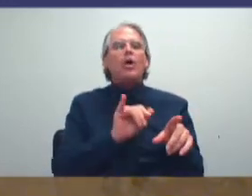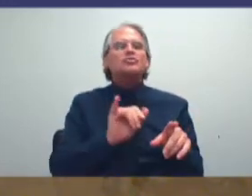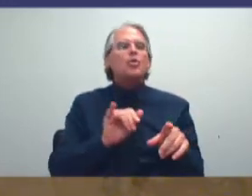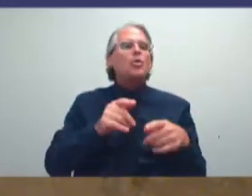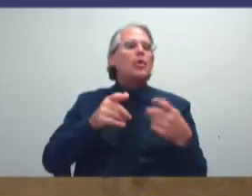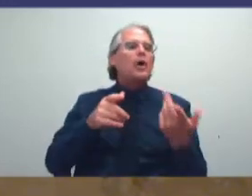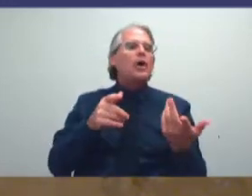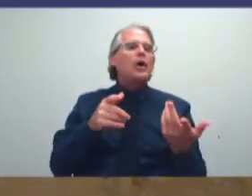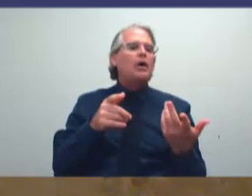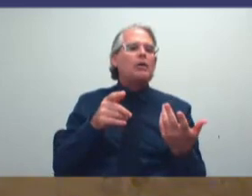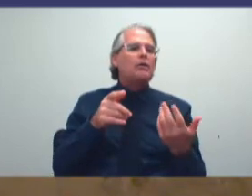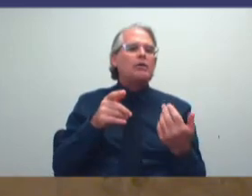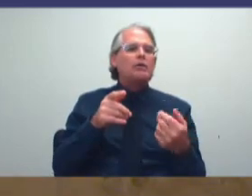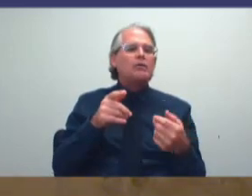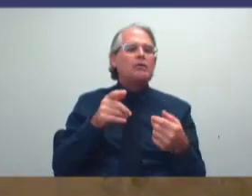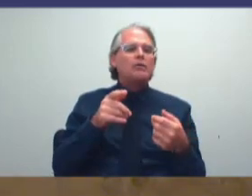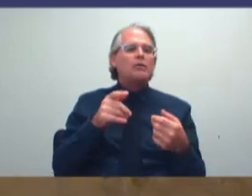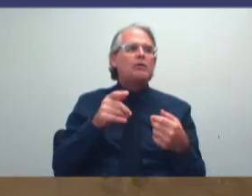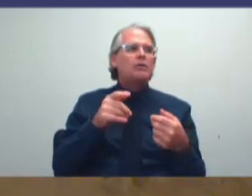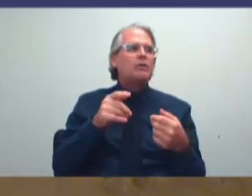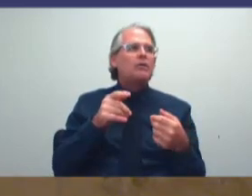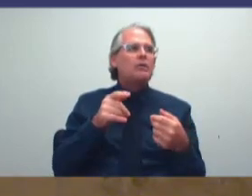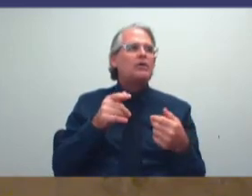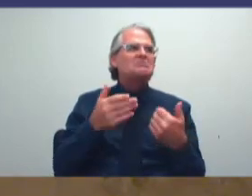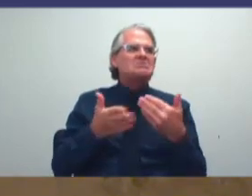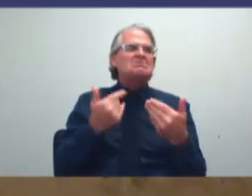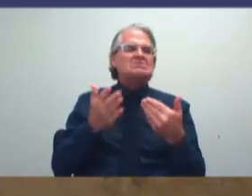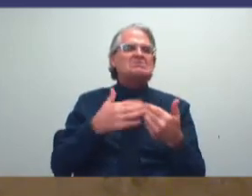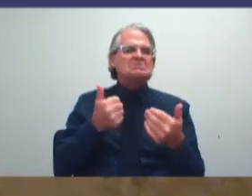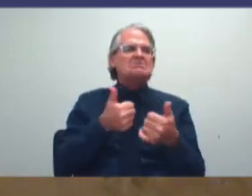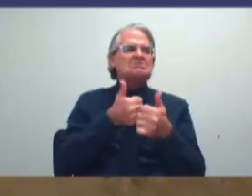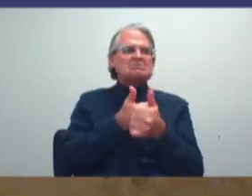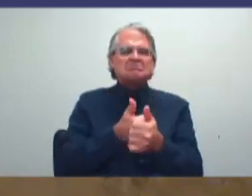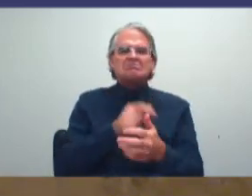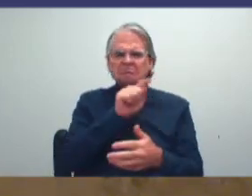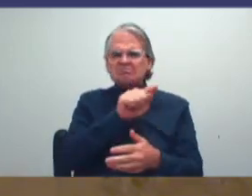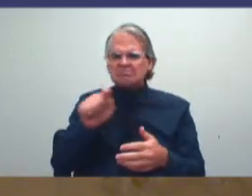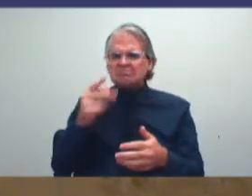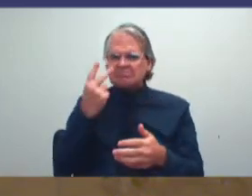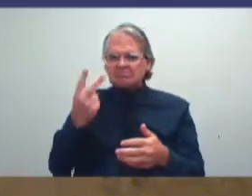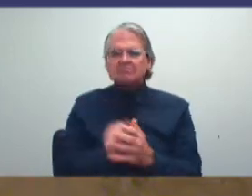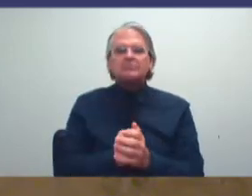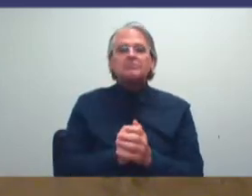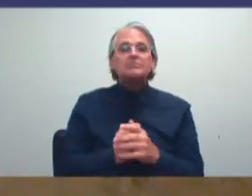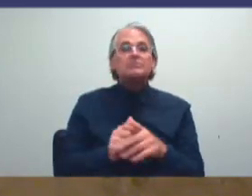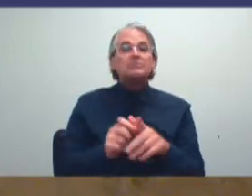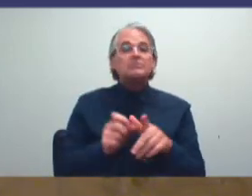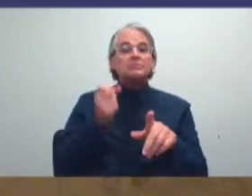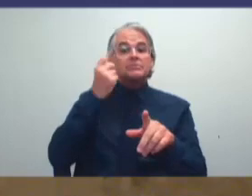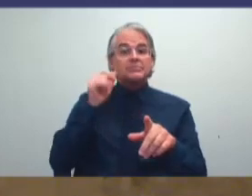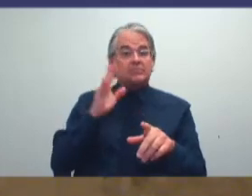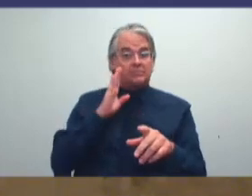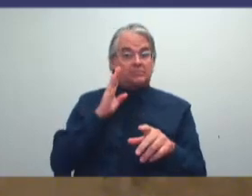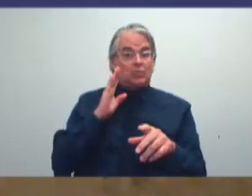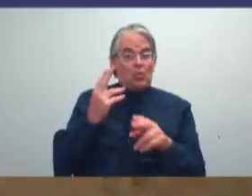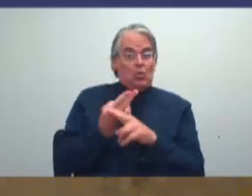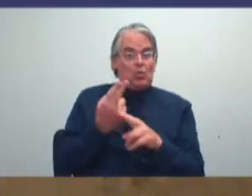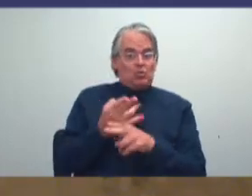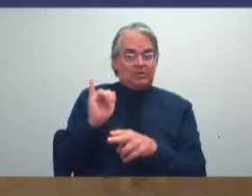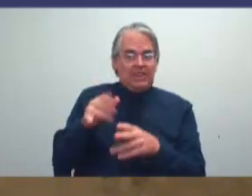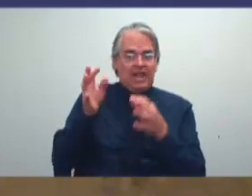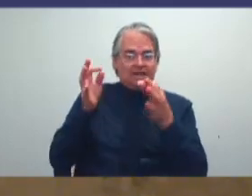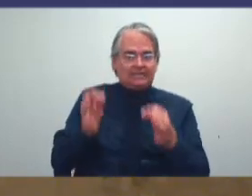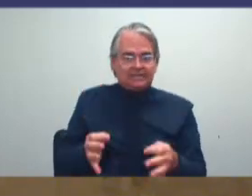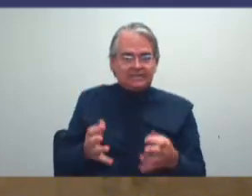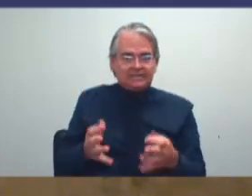stress this is not used in any way for shutdown threats or matrix, so that's really important to stress.